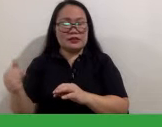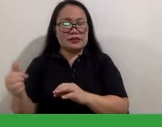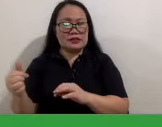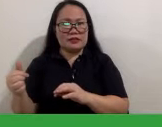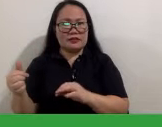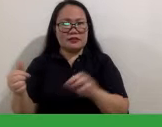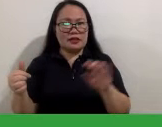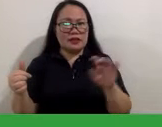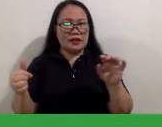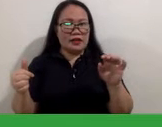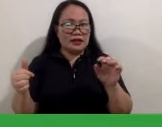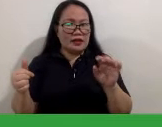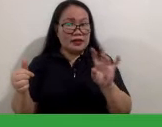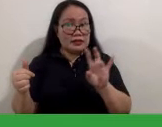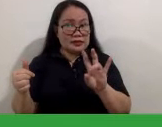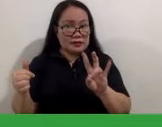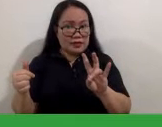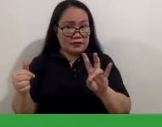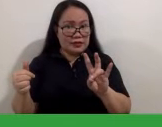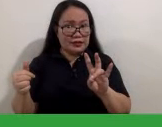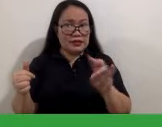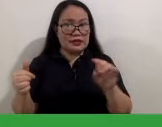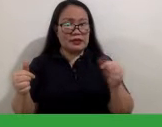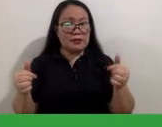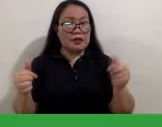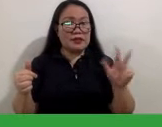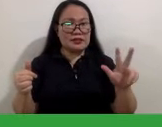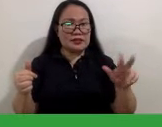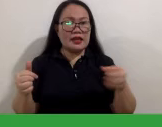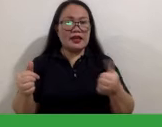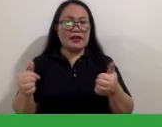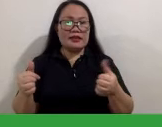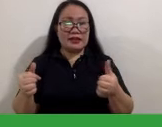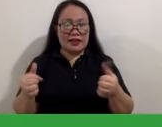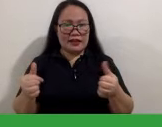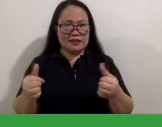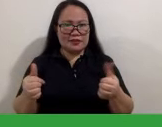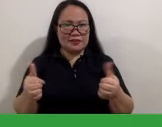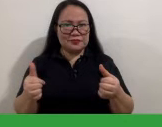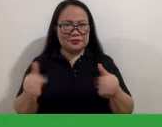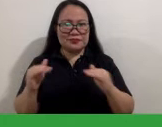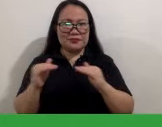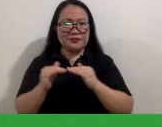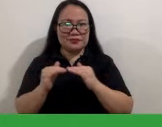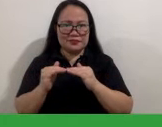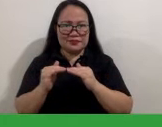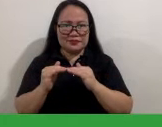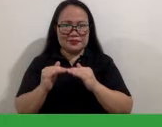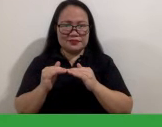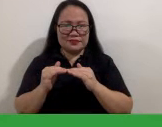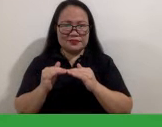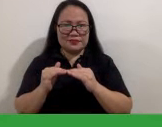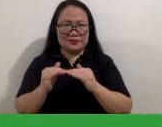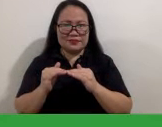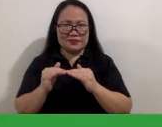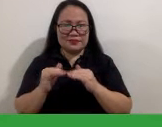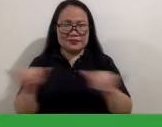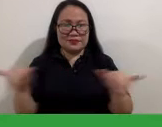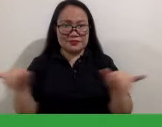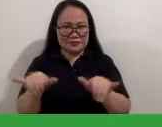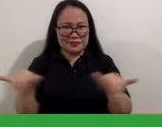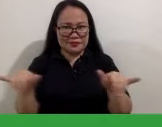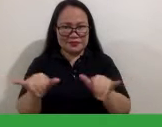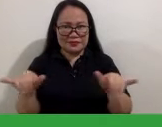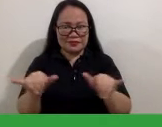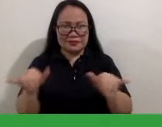10. This is 7. 7 plus 3, that is also 10. And as you can see, they are